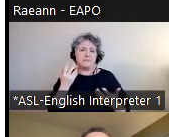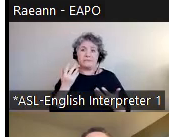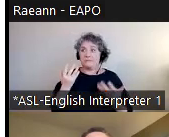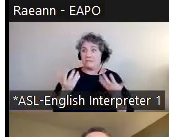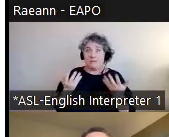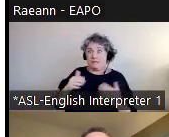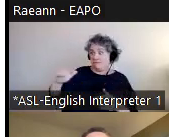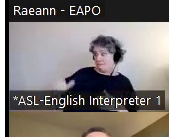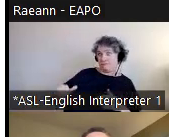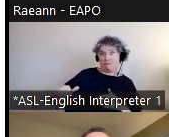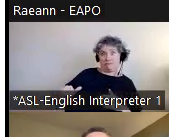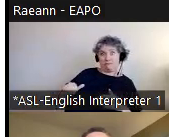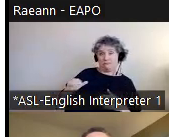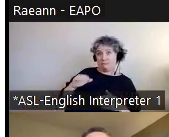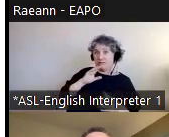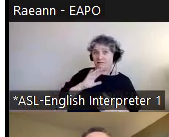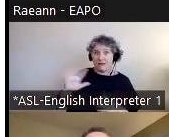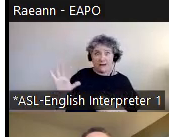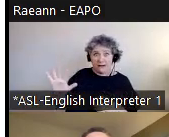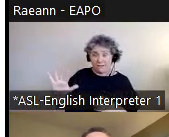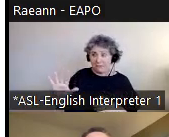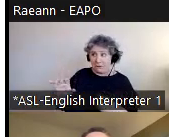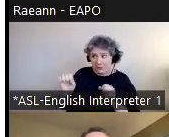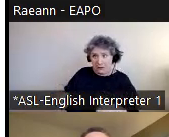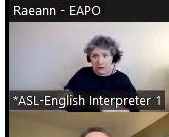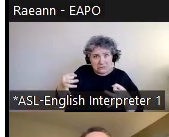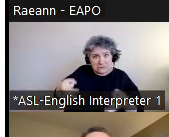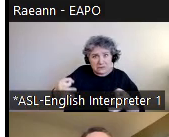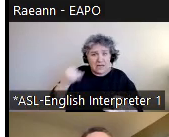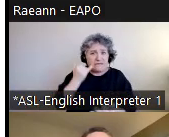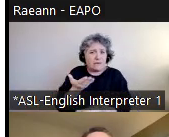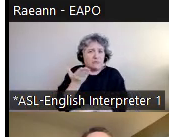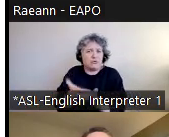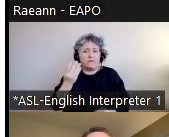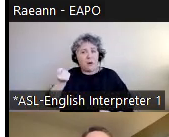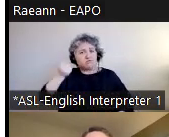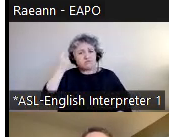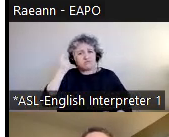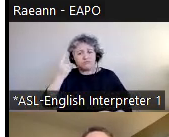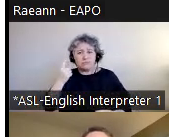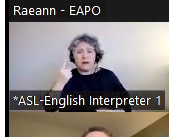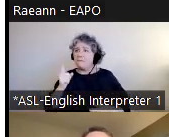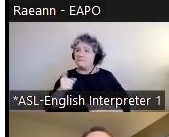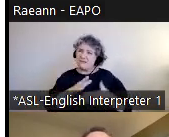is actually capable of making healthcare decisions if they can demonstrate that understanding.